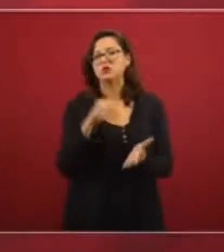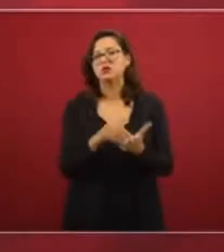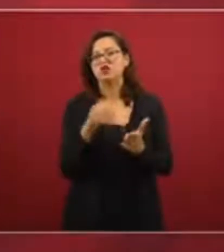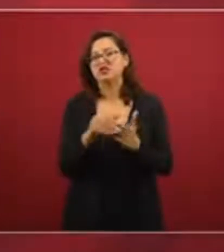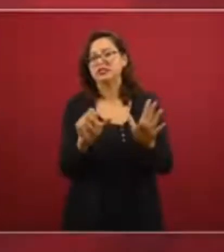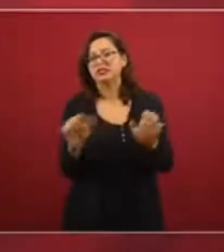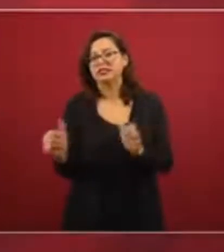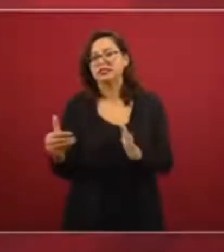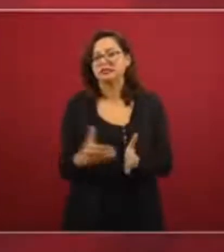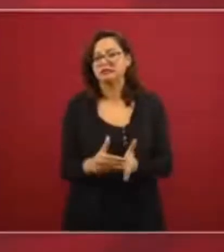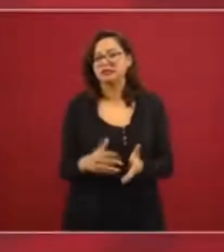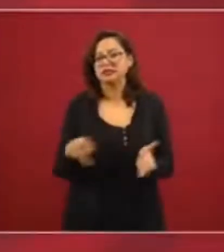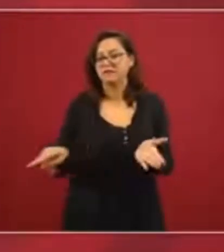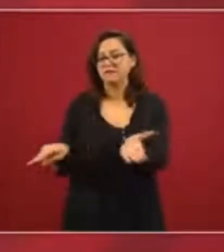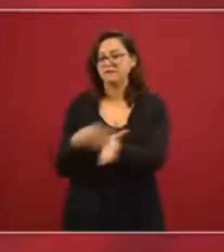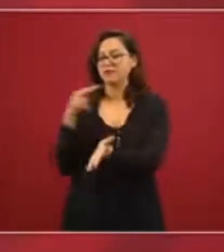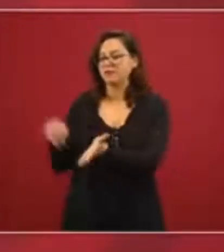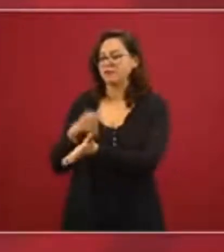Que se tienen que entregar